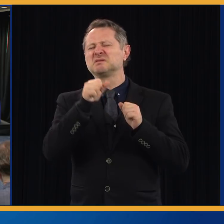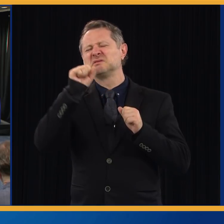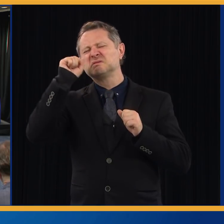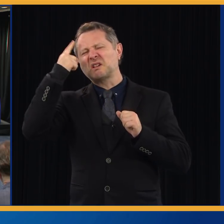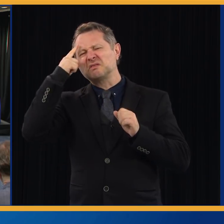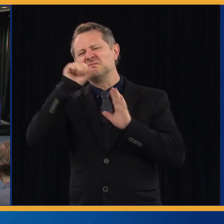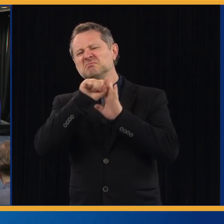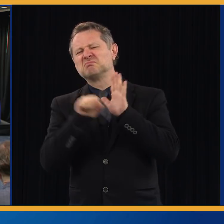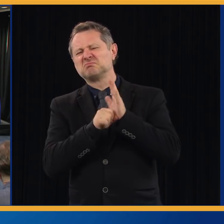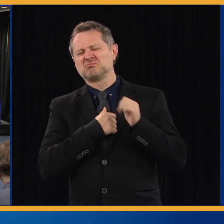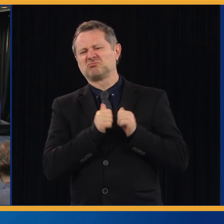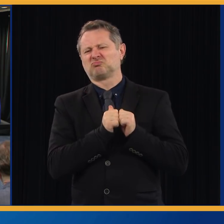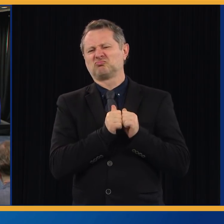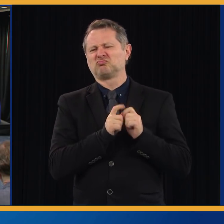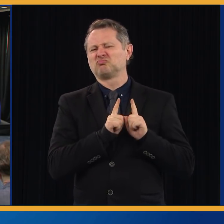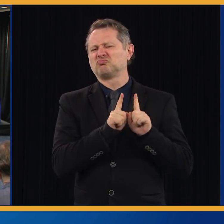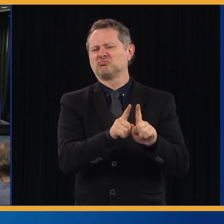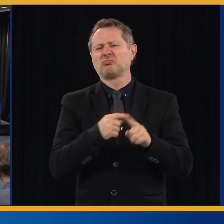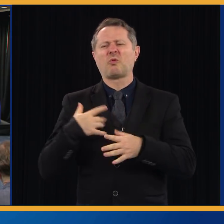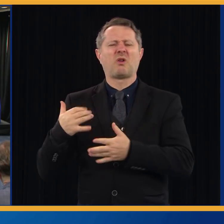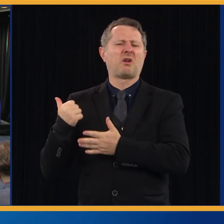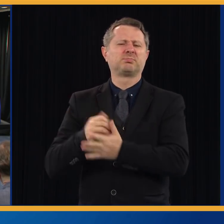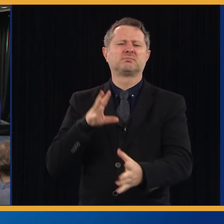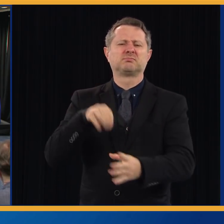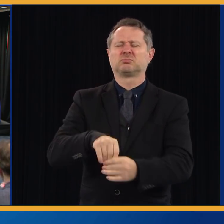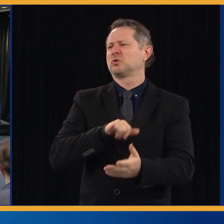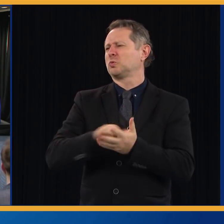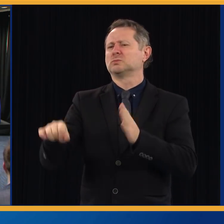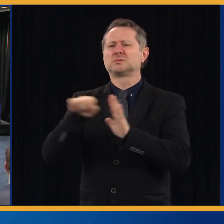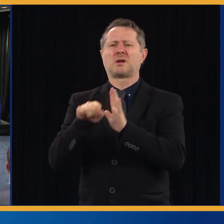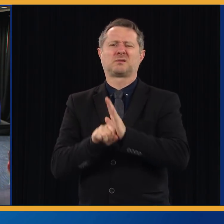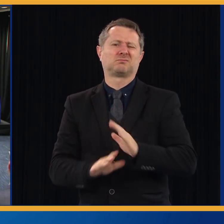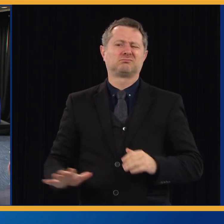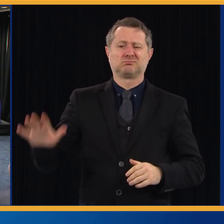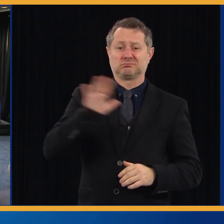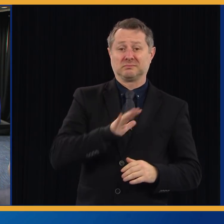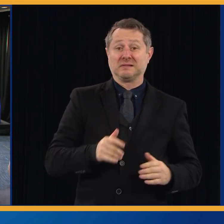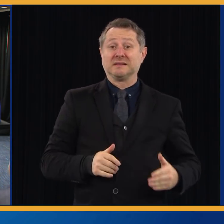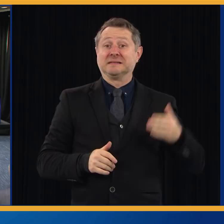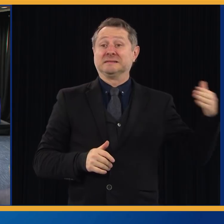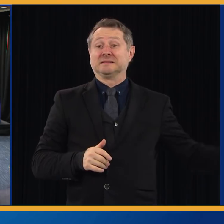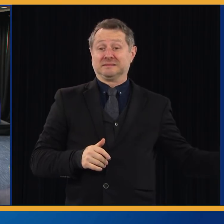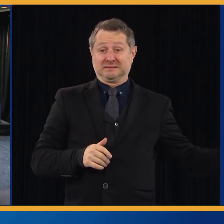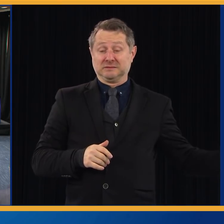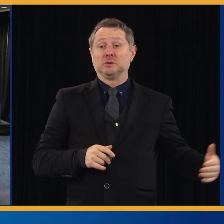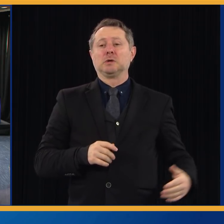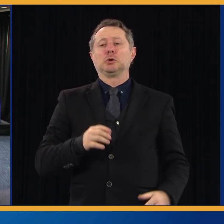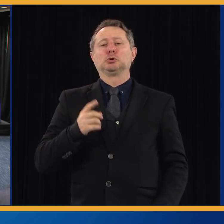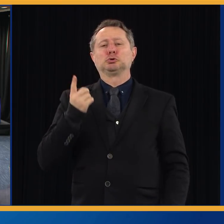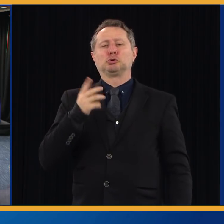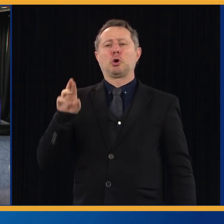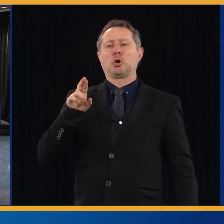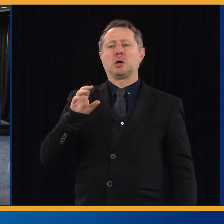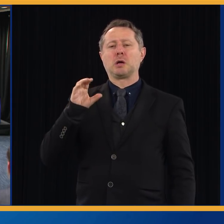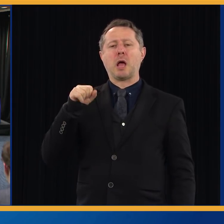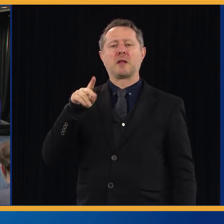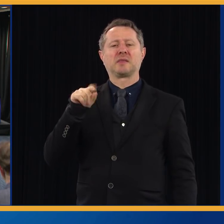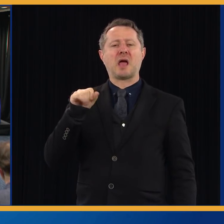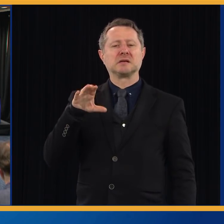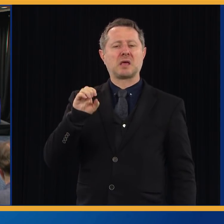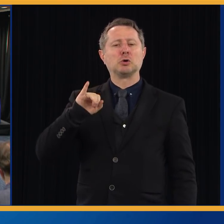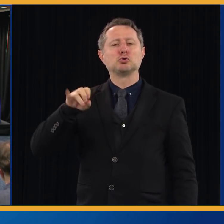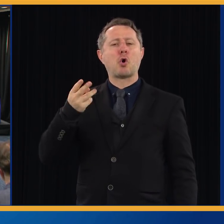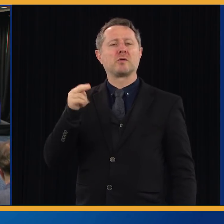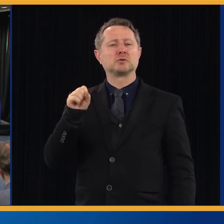true treasure to the people of the state of New York. And to Kathy Hochul's left, Dr. Candace Johnson from